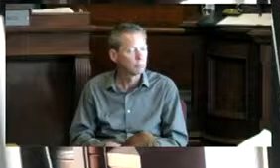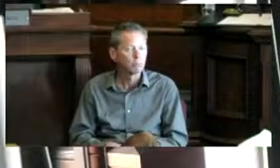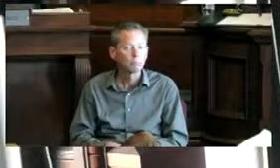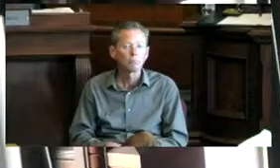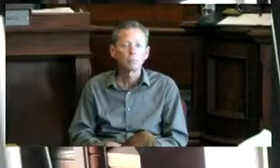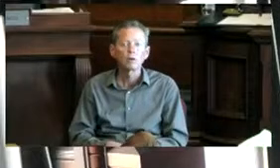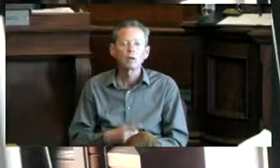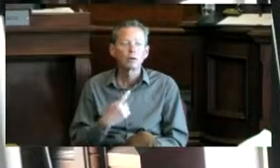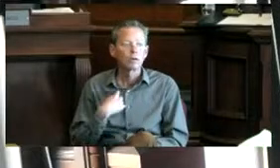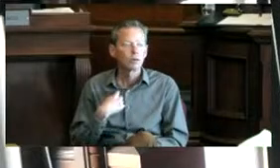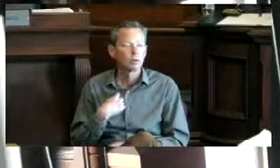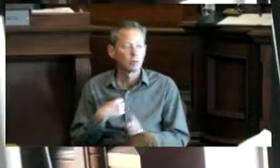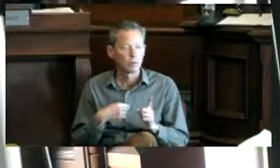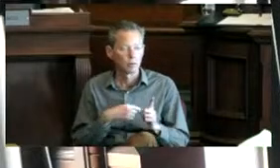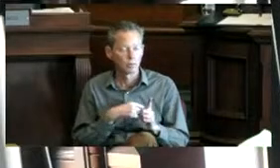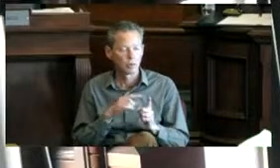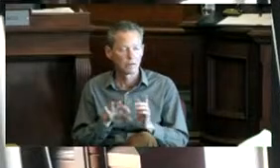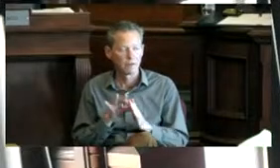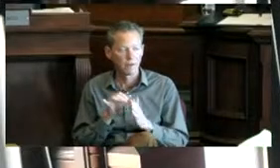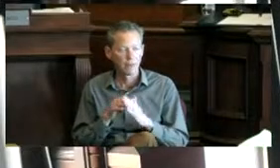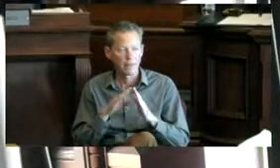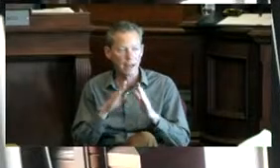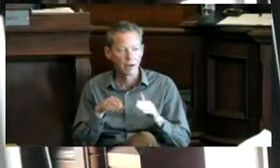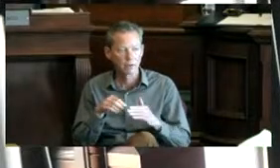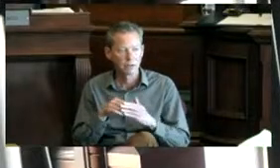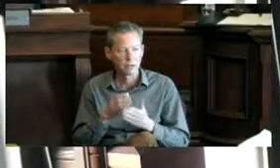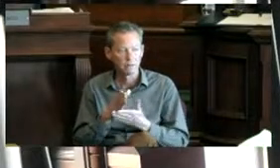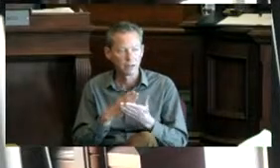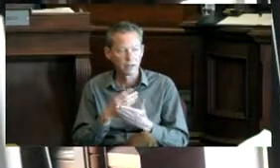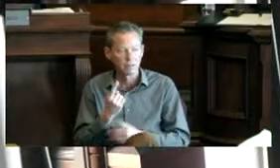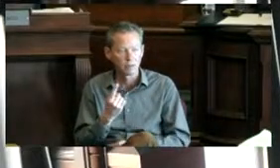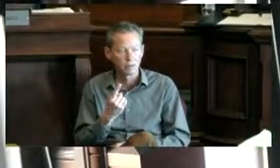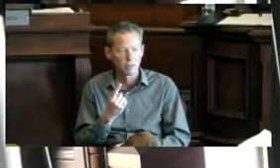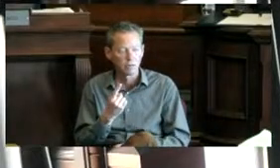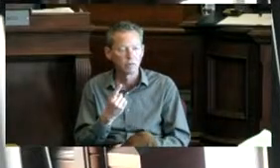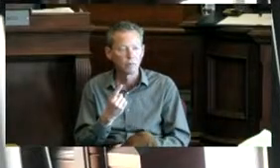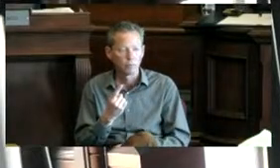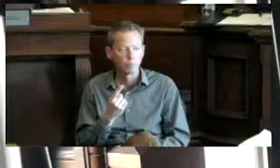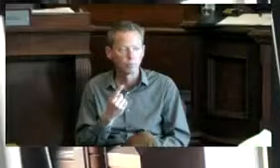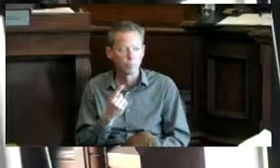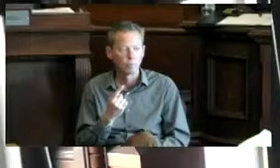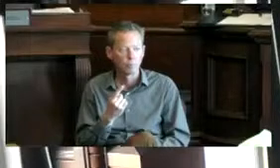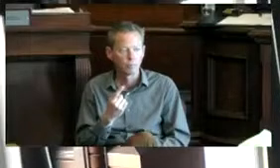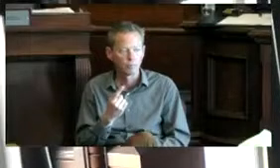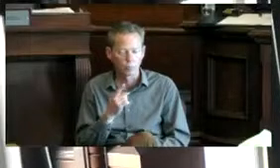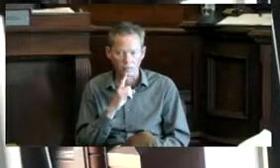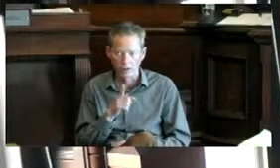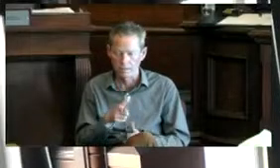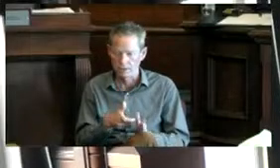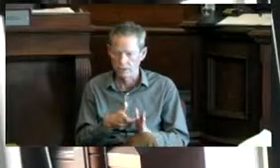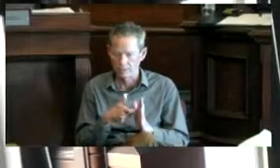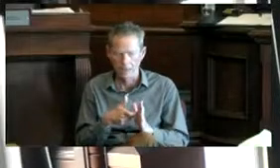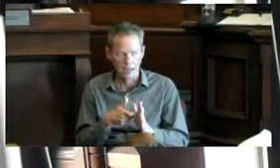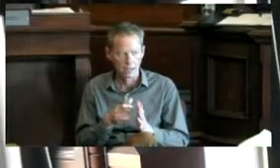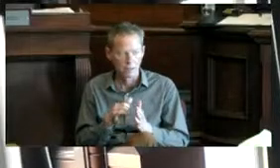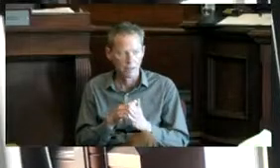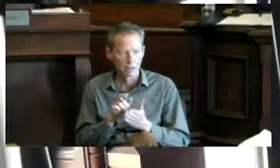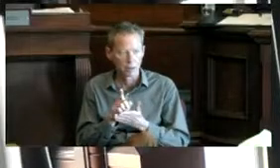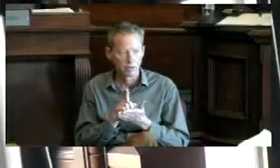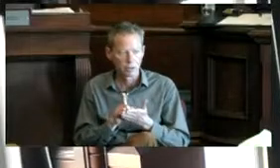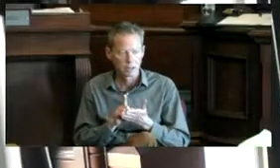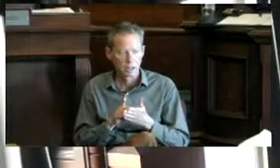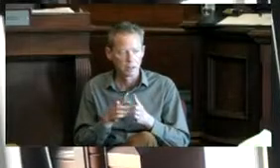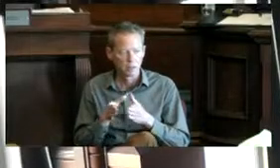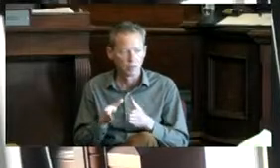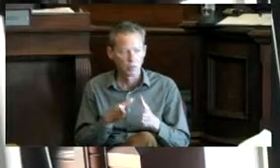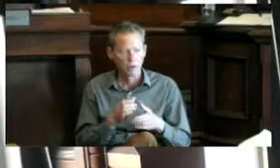I will say that we found that the houses in phase one were very, very much in demand, that they were designed in a